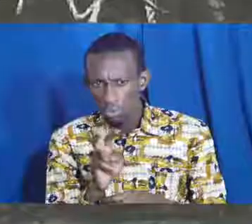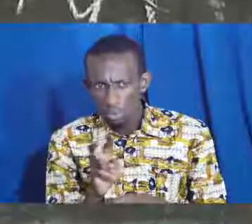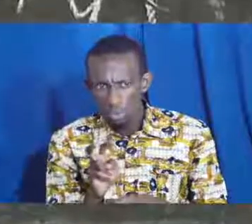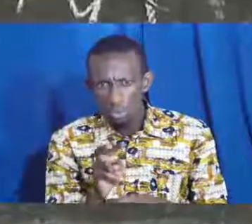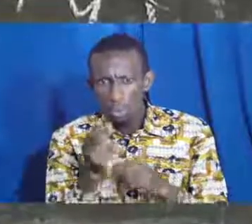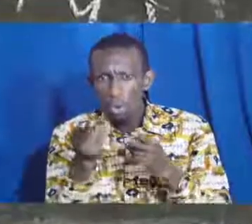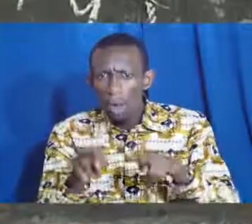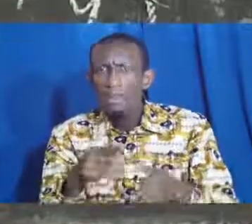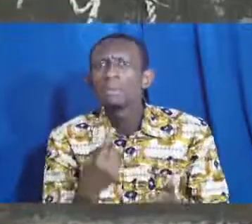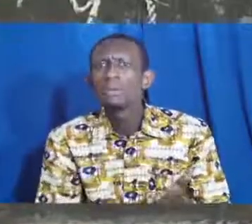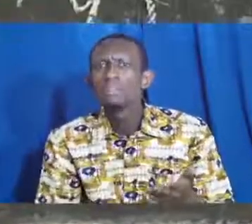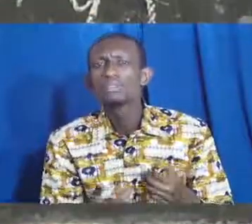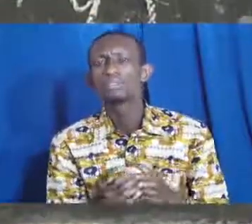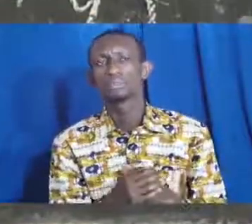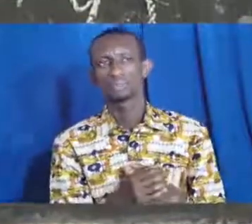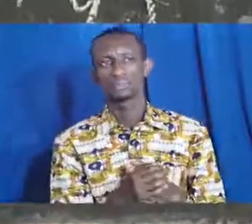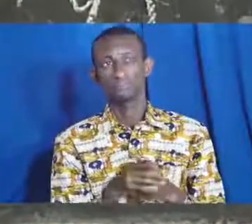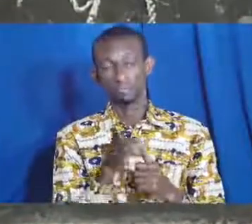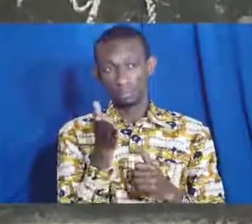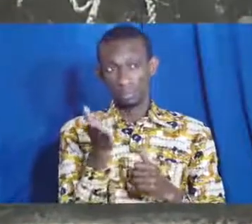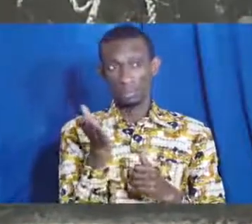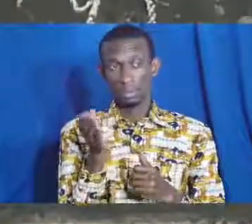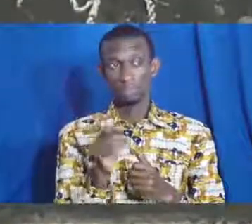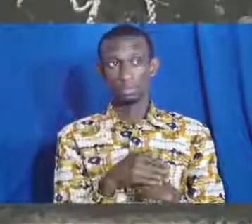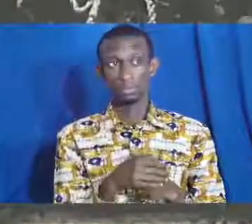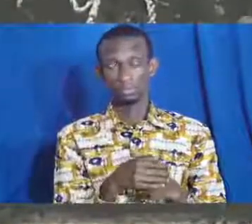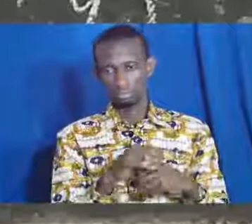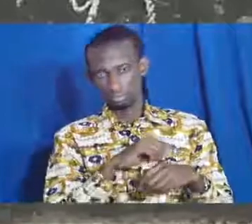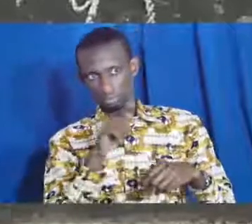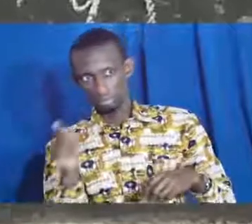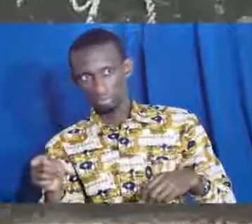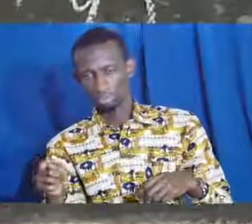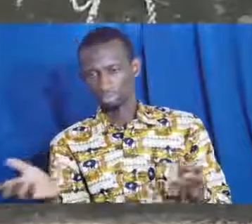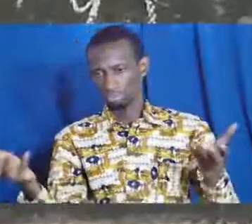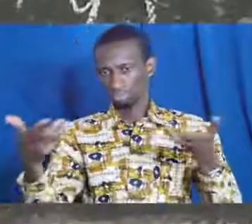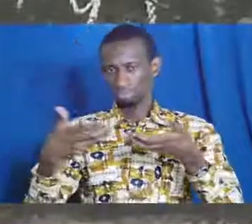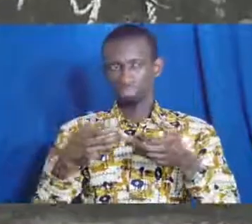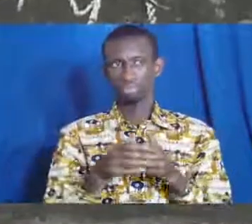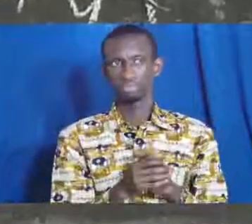happening. You see this lead combining with the